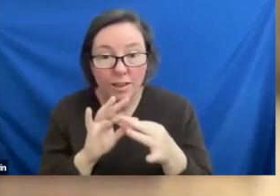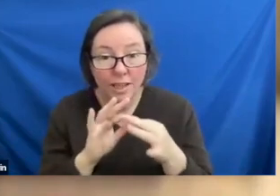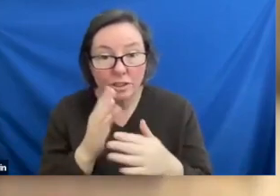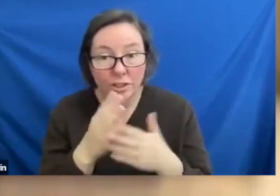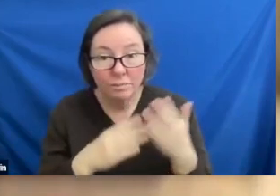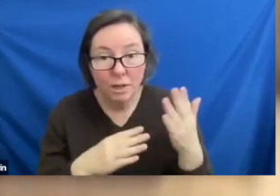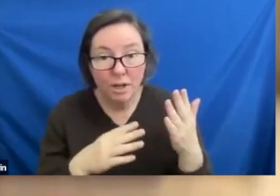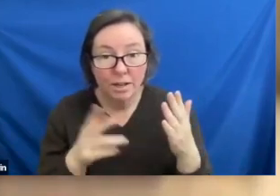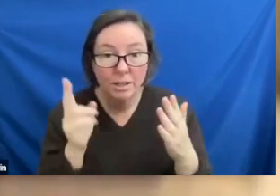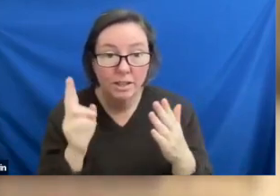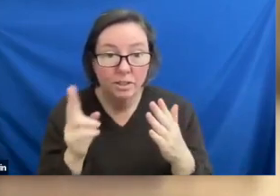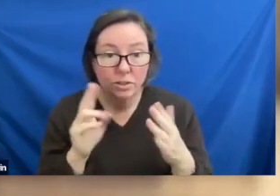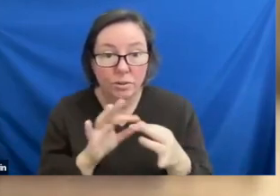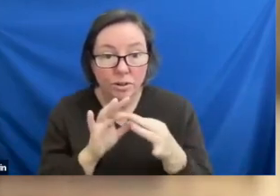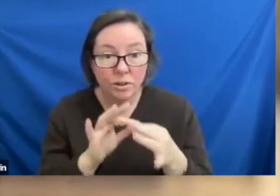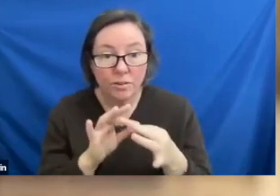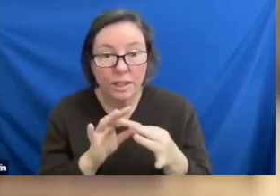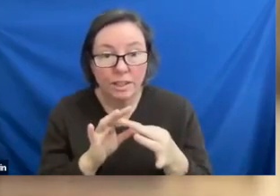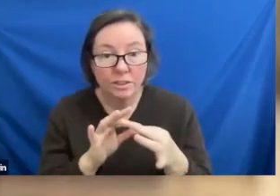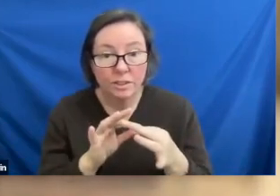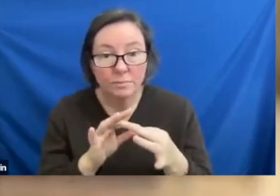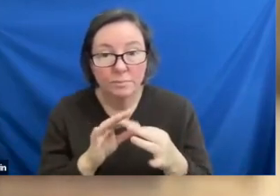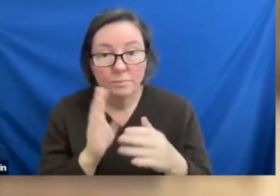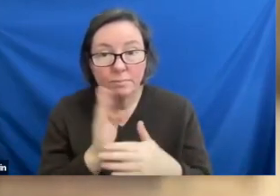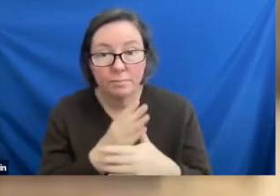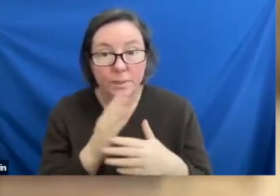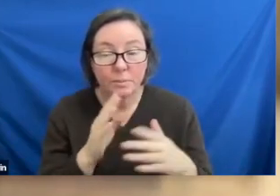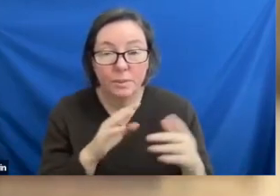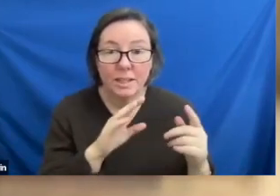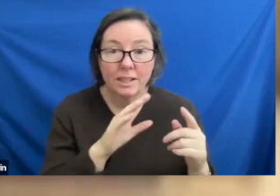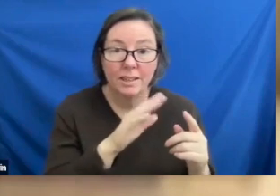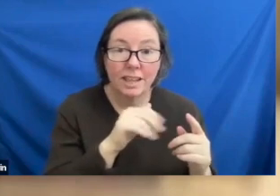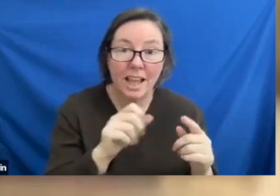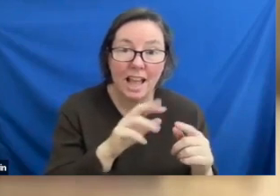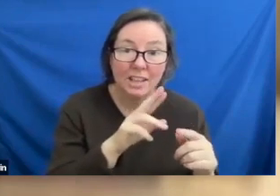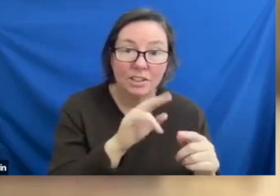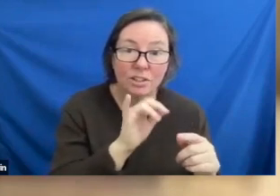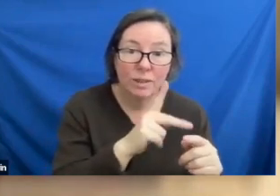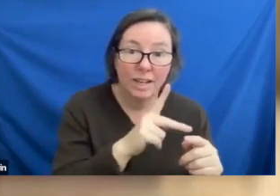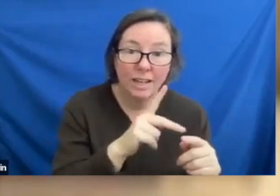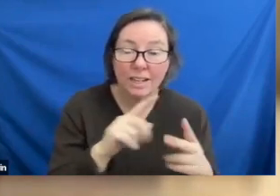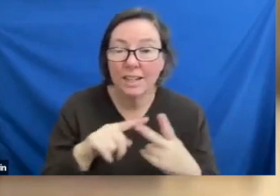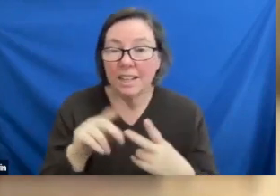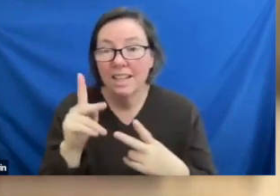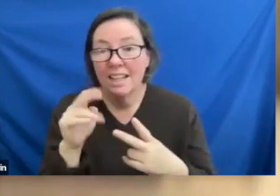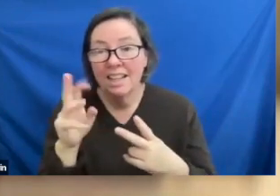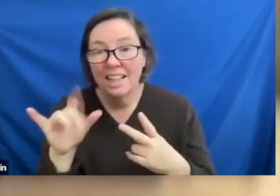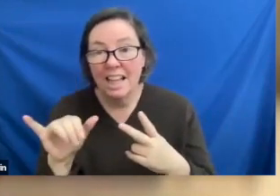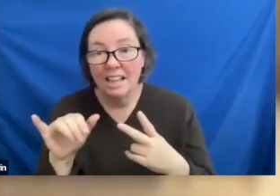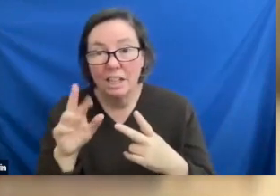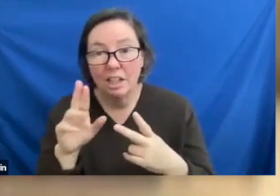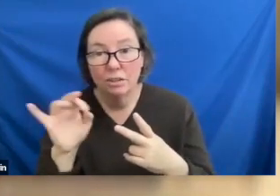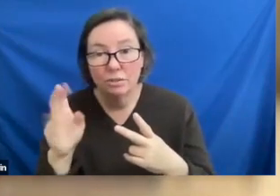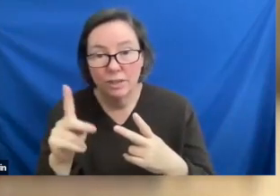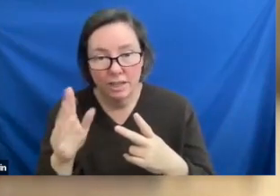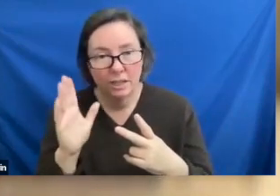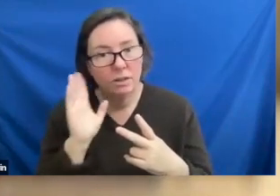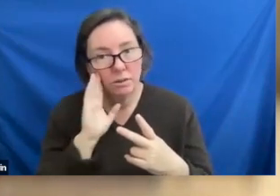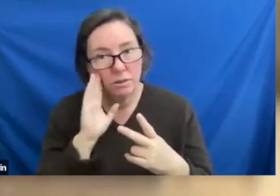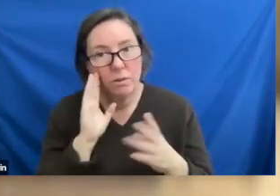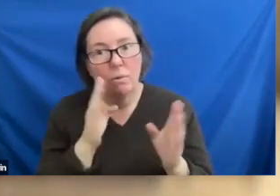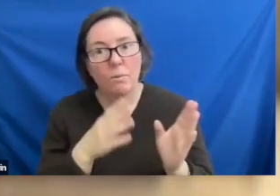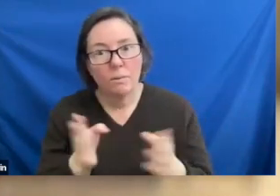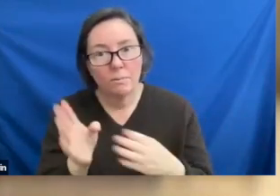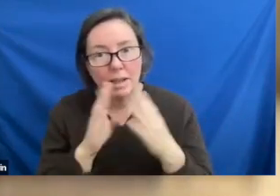historical relationship between the Melnea CAS rink and the Kelly rink, will recall that our plan for